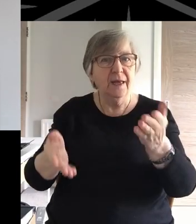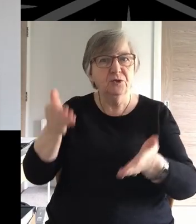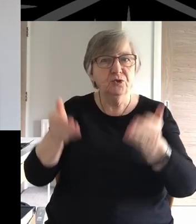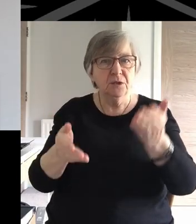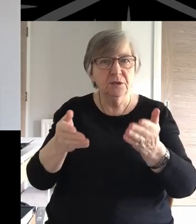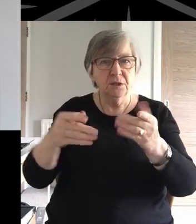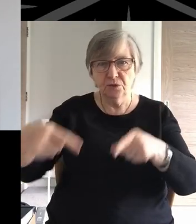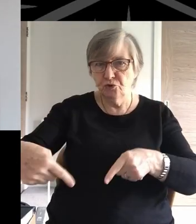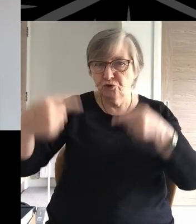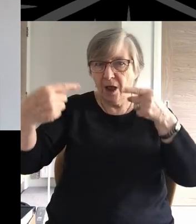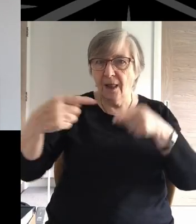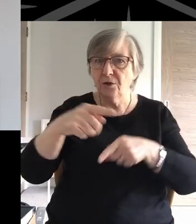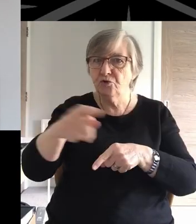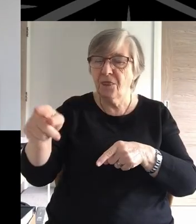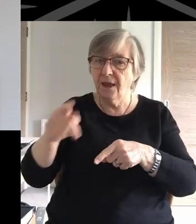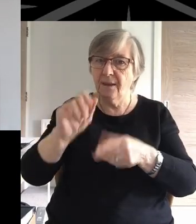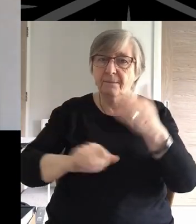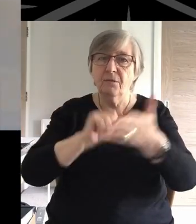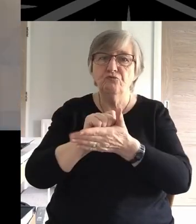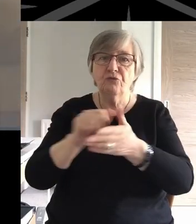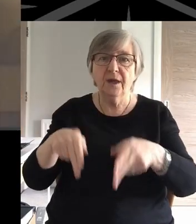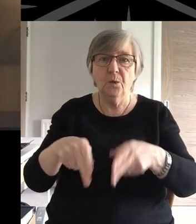them in a righteous way?